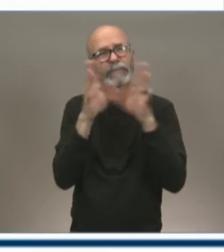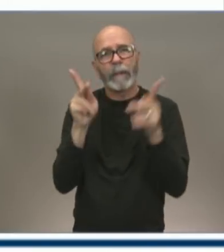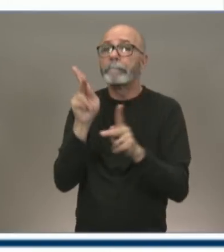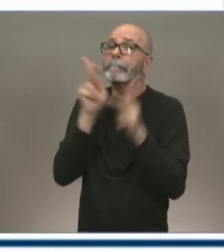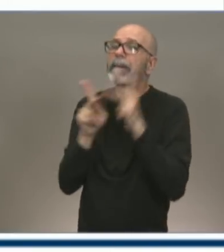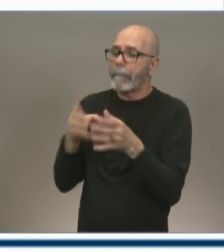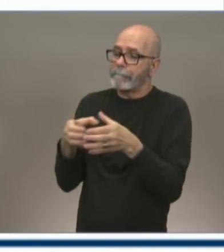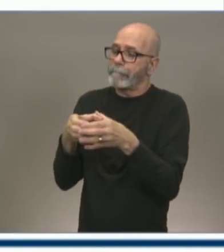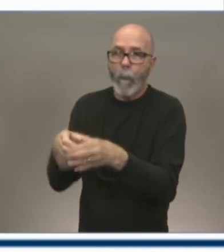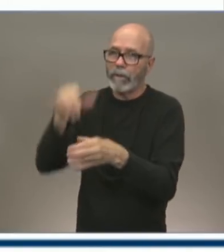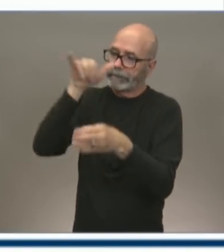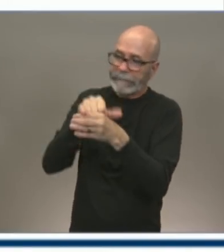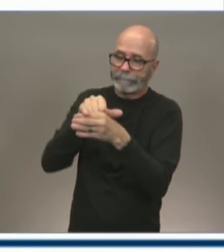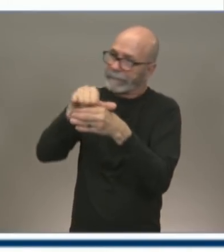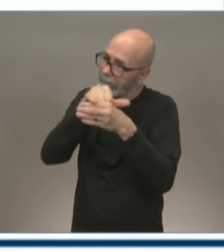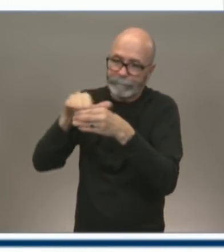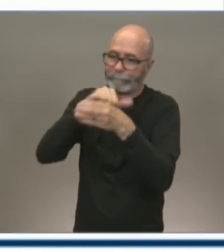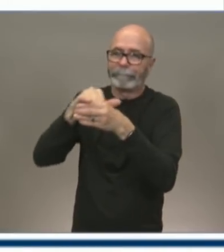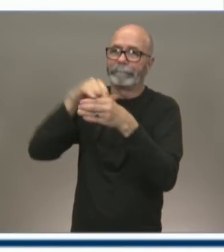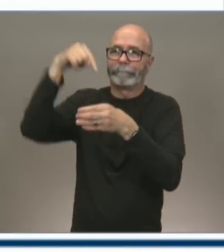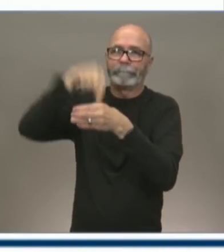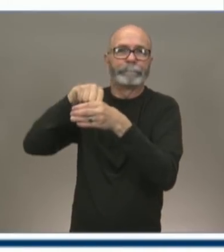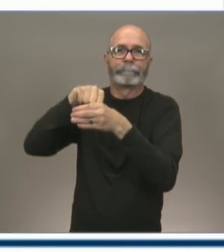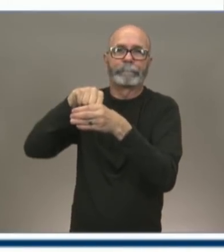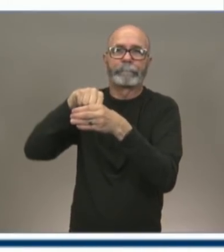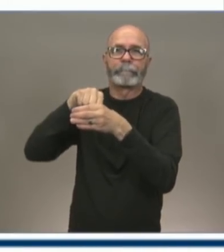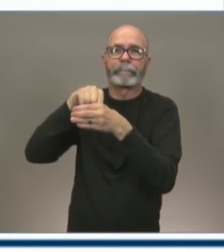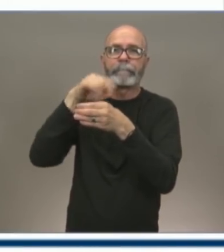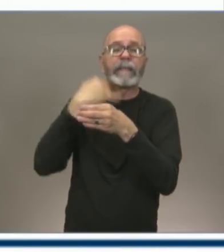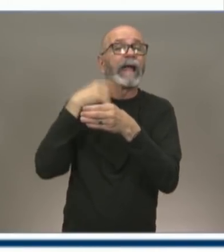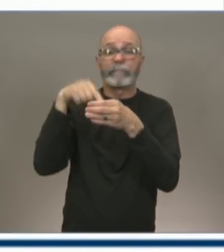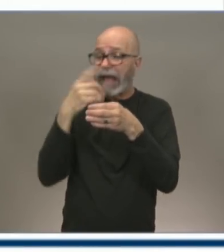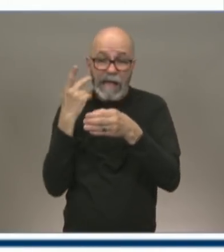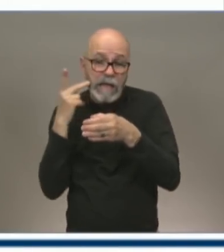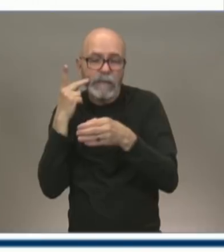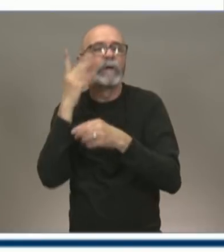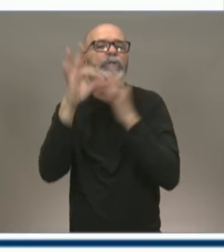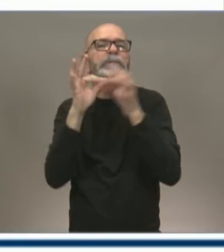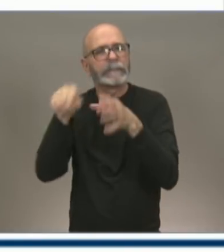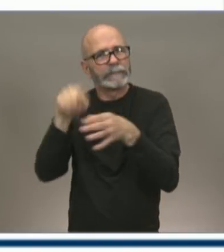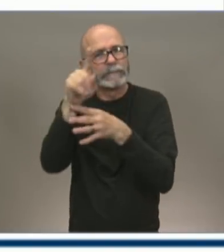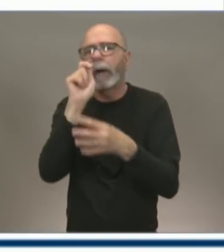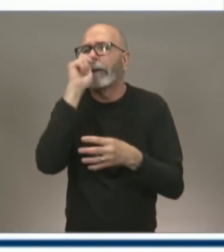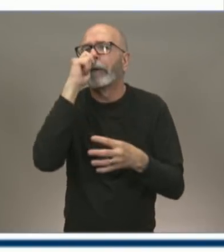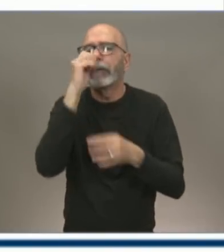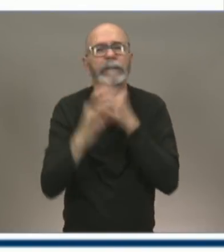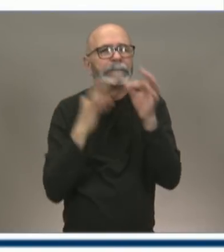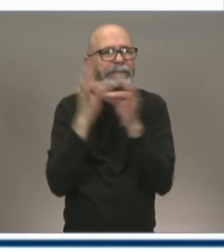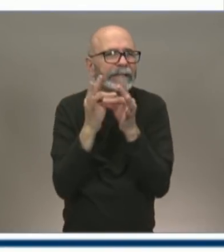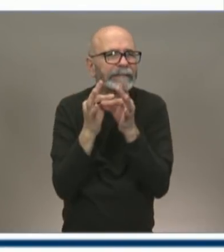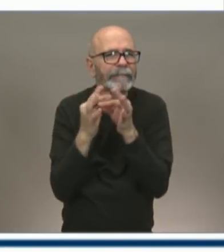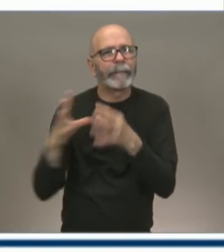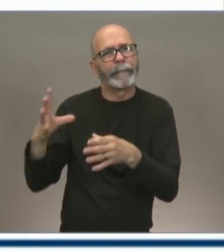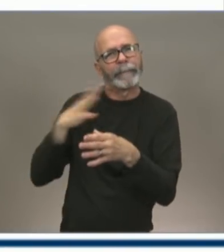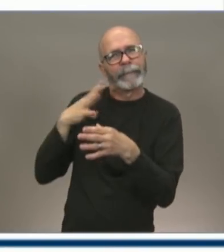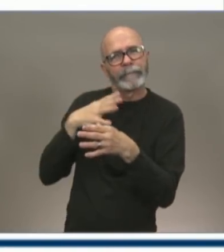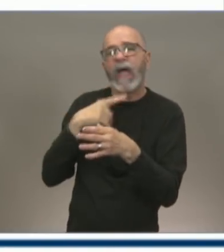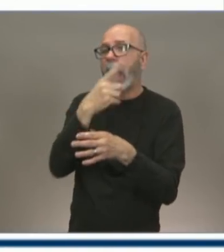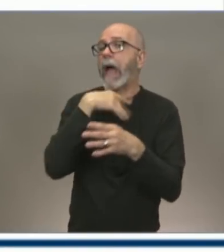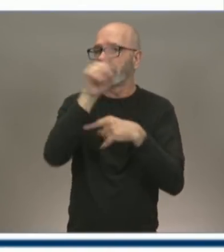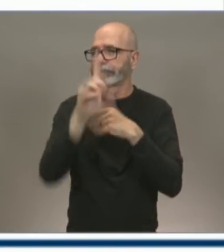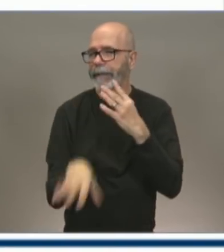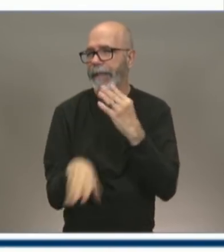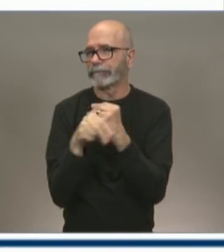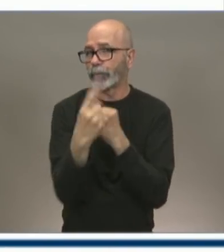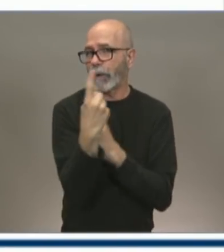introducing COVID testing as a regular part of your routine. And today I'm going to add to that list one more thing.